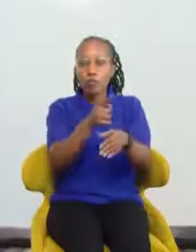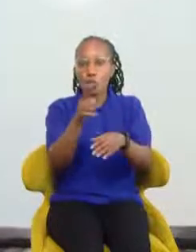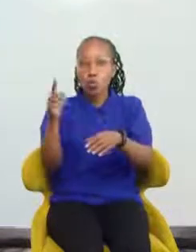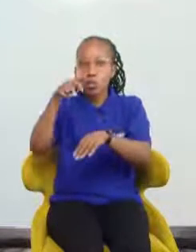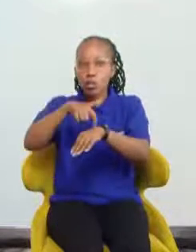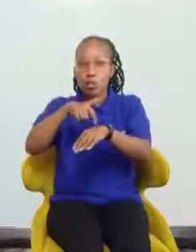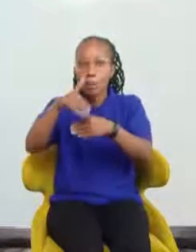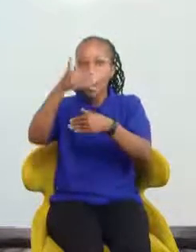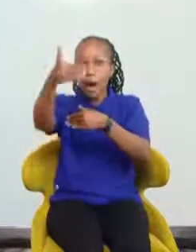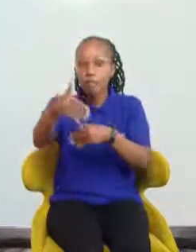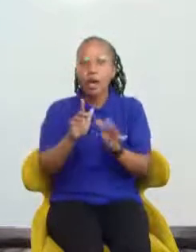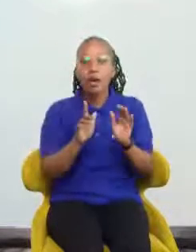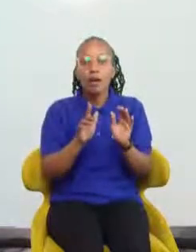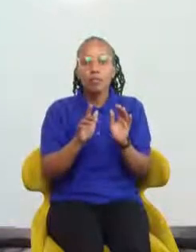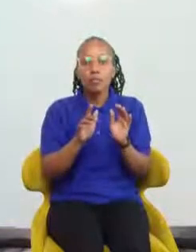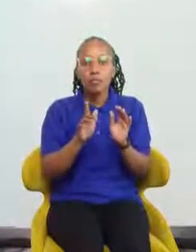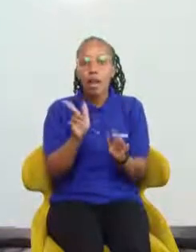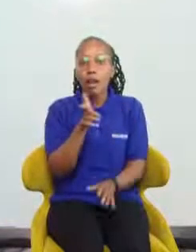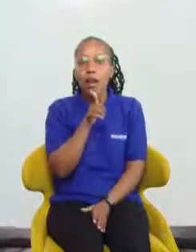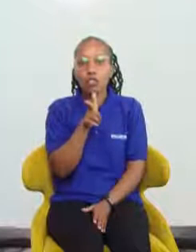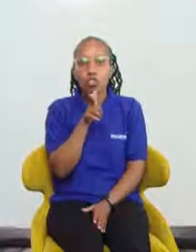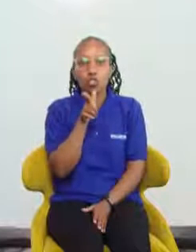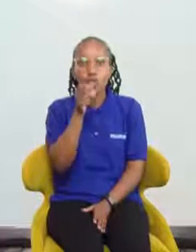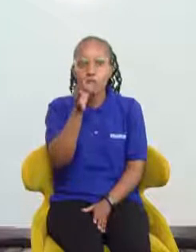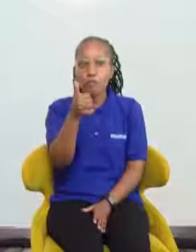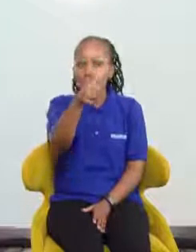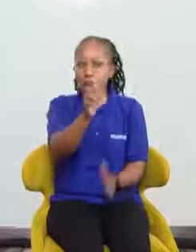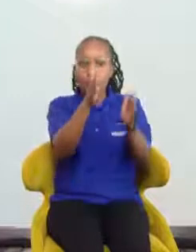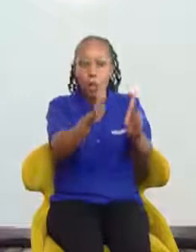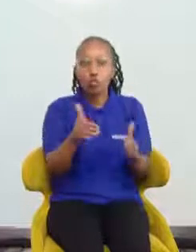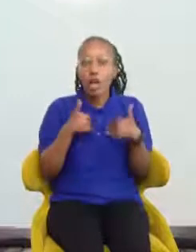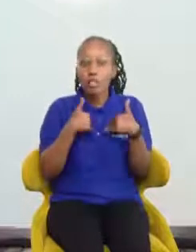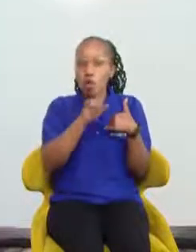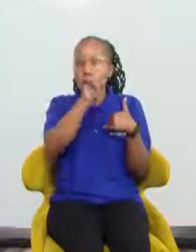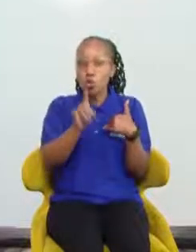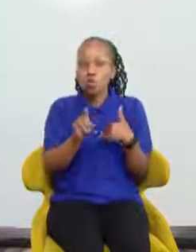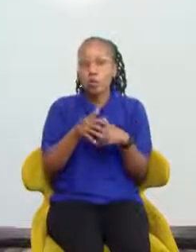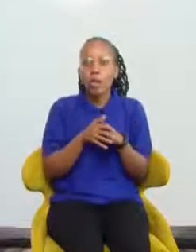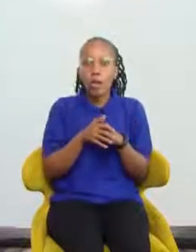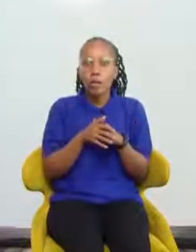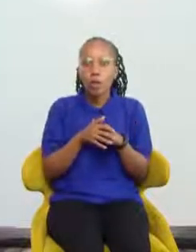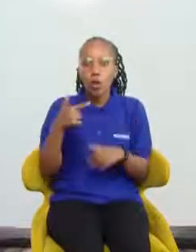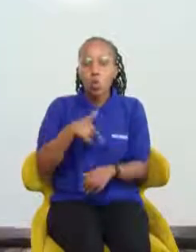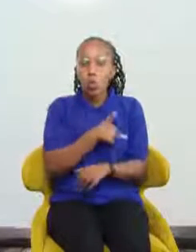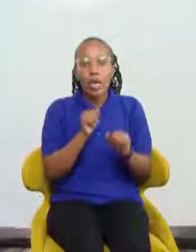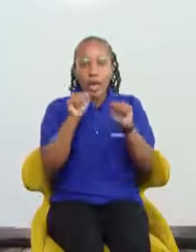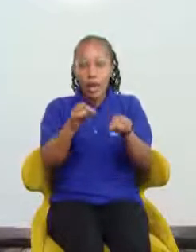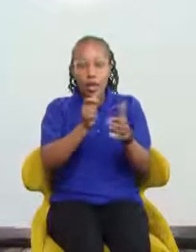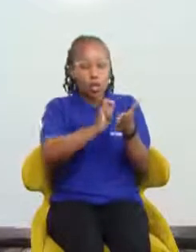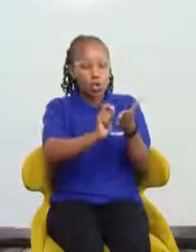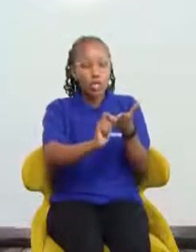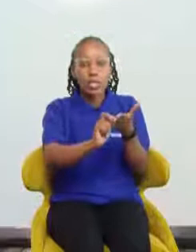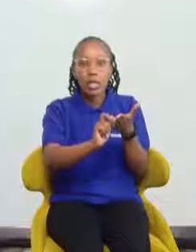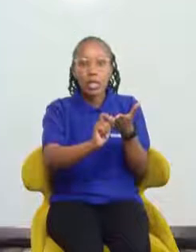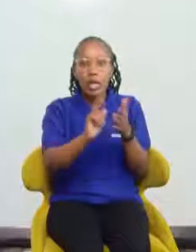right after lunch by way of, if anyone has a question to that effect, you can note it down, and